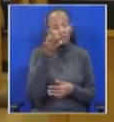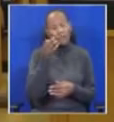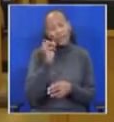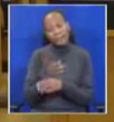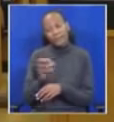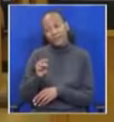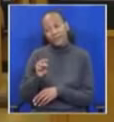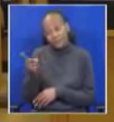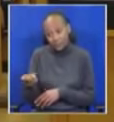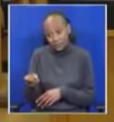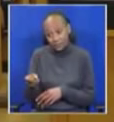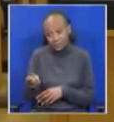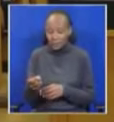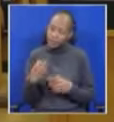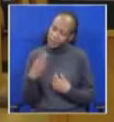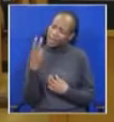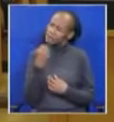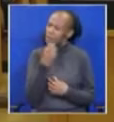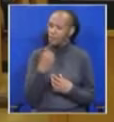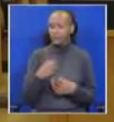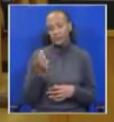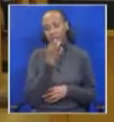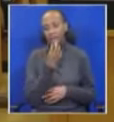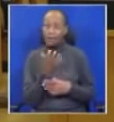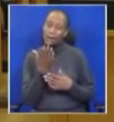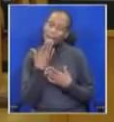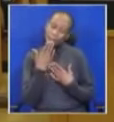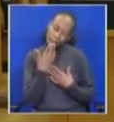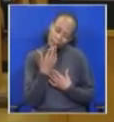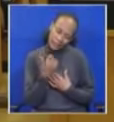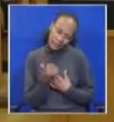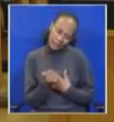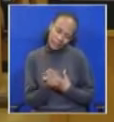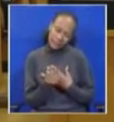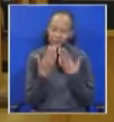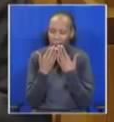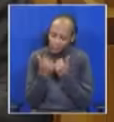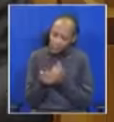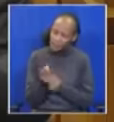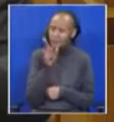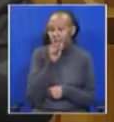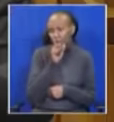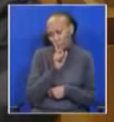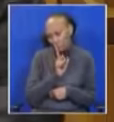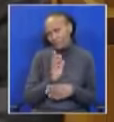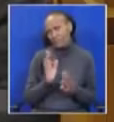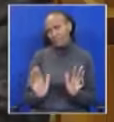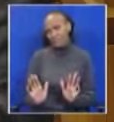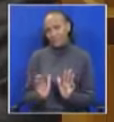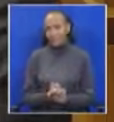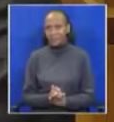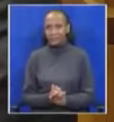Steenhuisen, and I'm saying it very calmly, please keep quiet. I'm